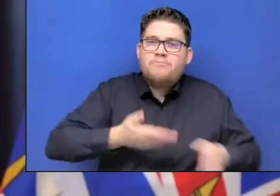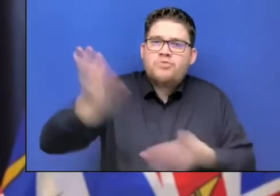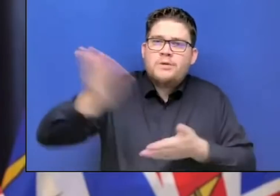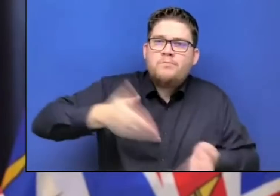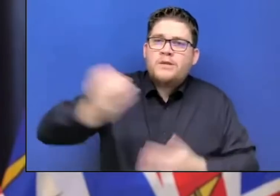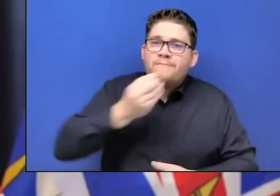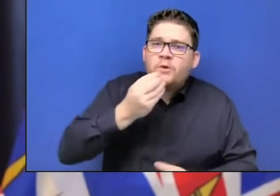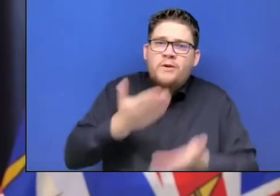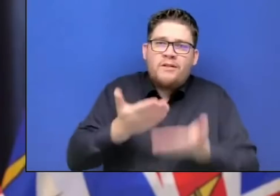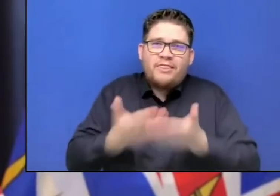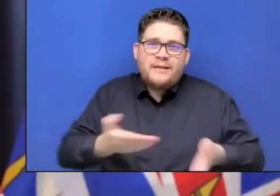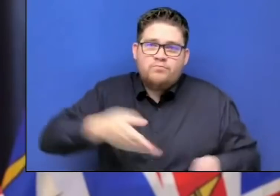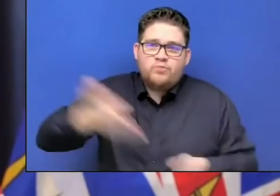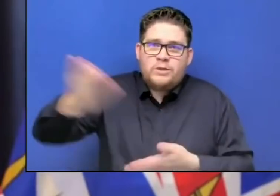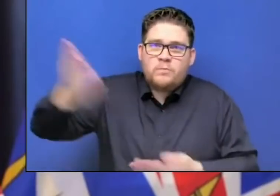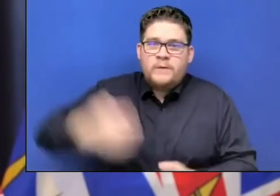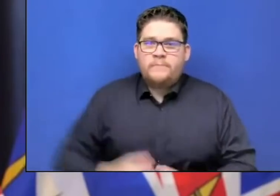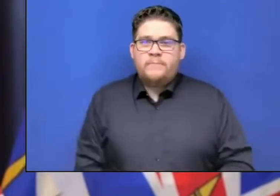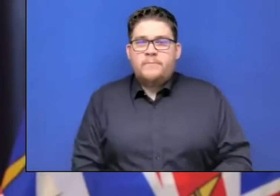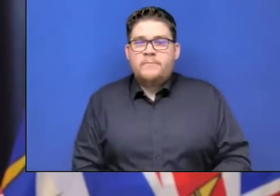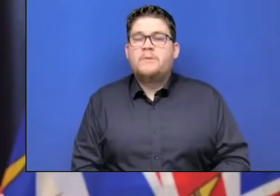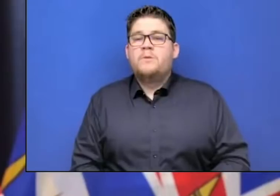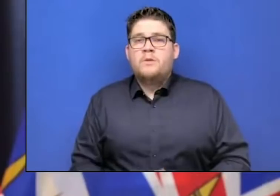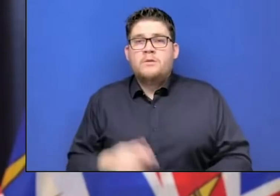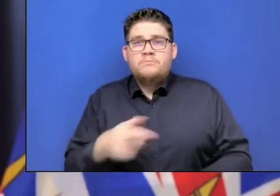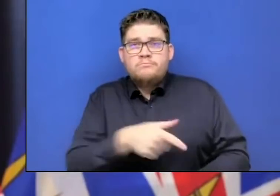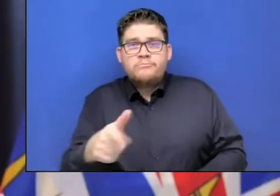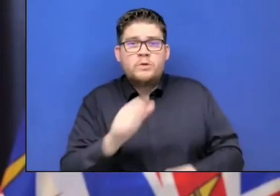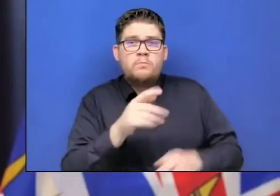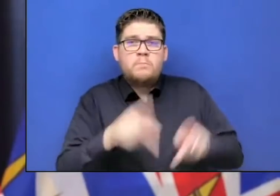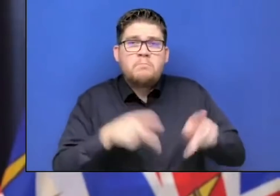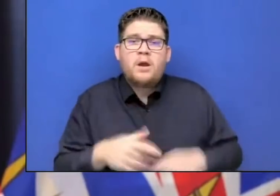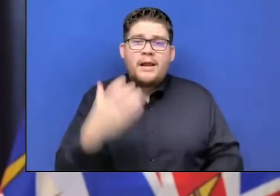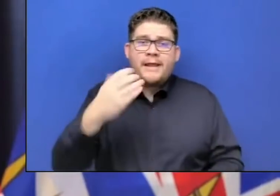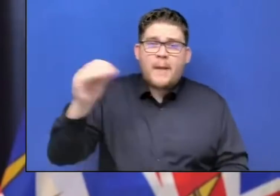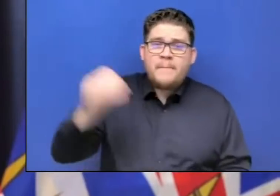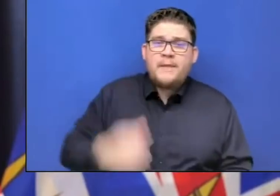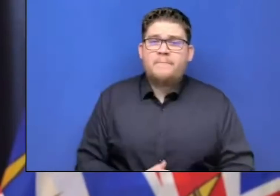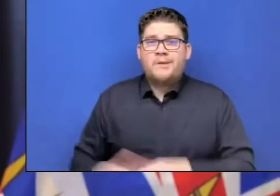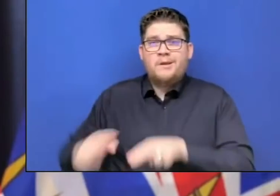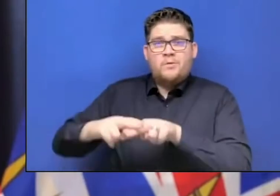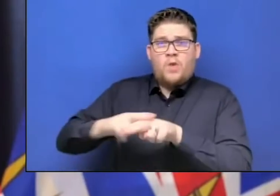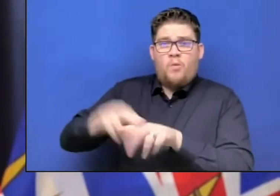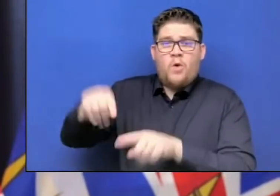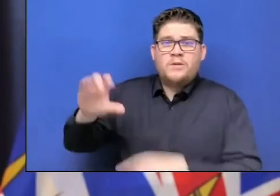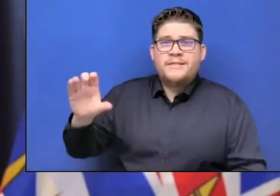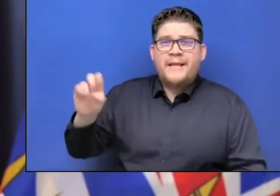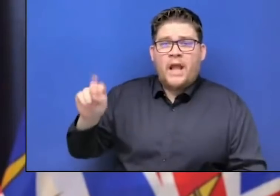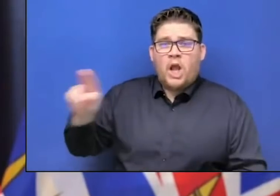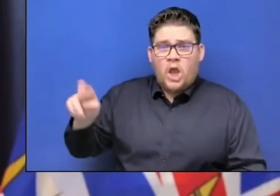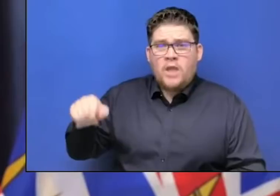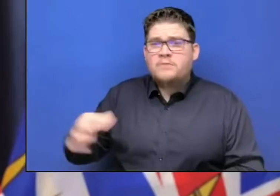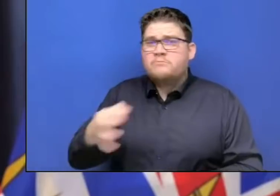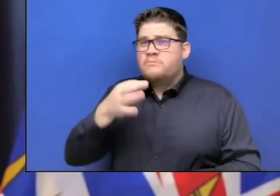and companies are really stepping up. CN Rail has been exceptionally helpful, moving people and goods by air, by helicopter,